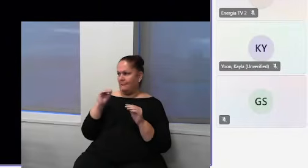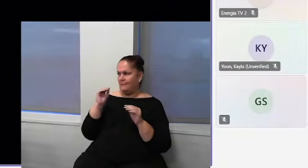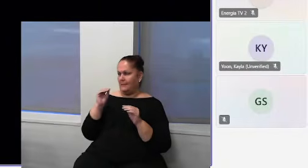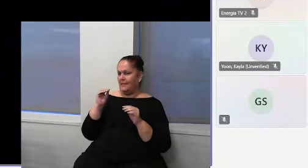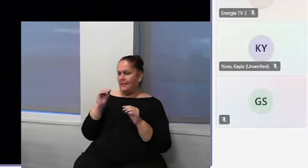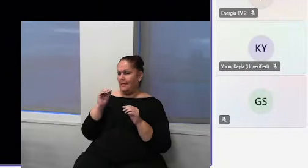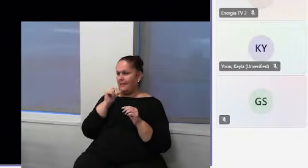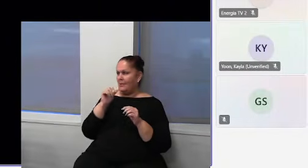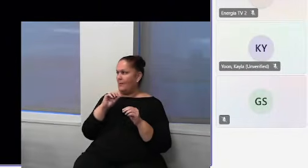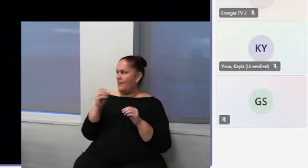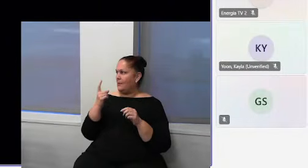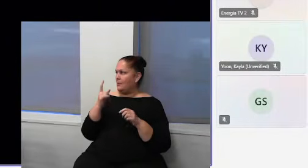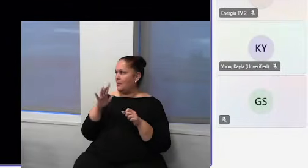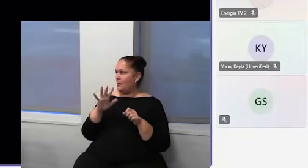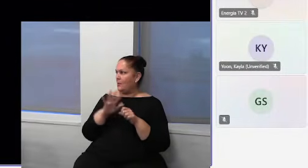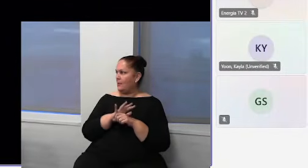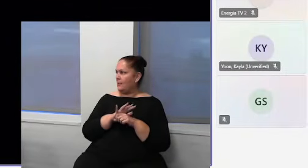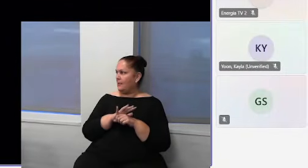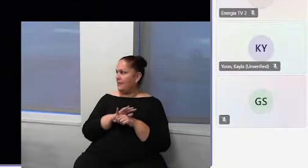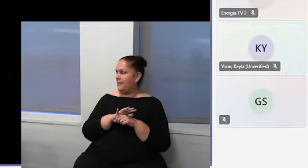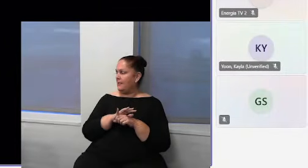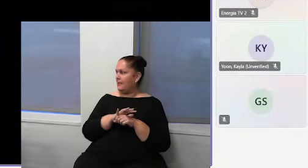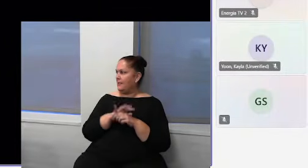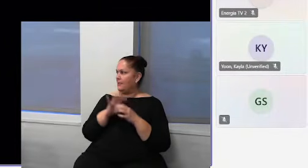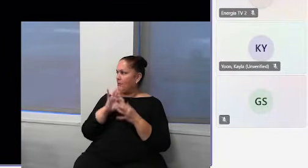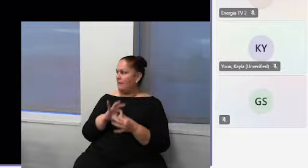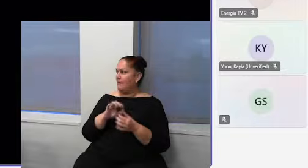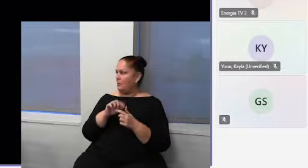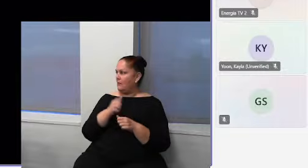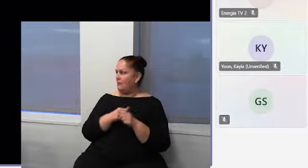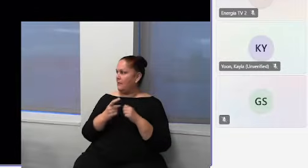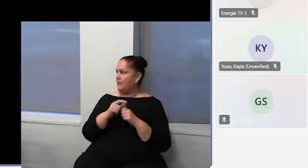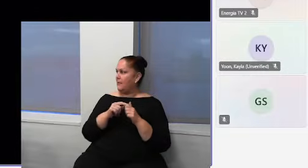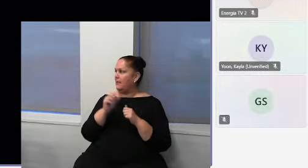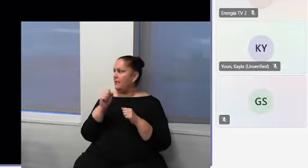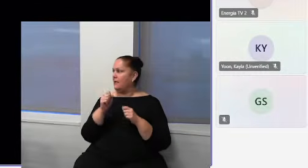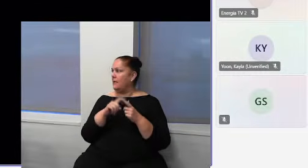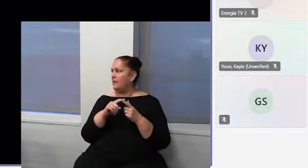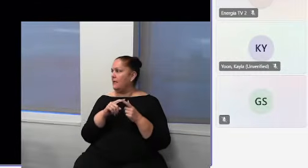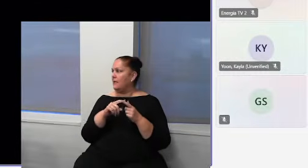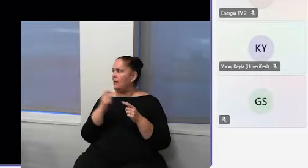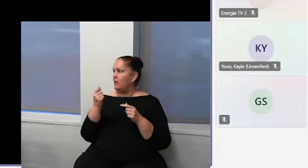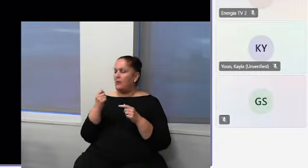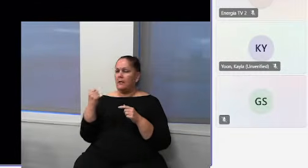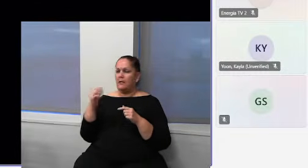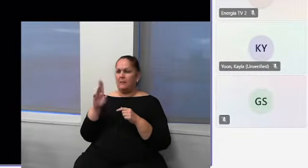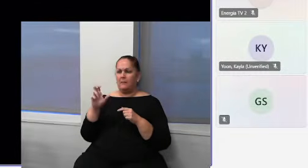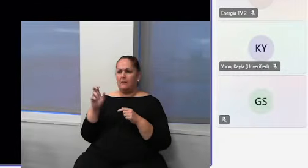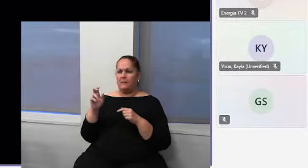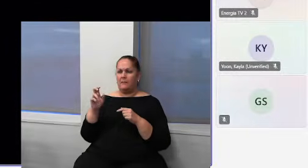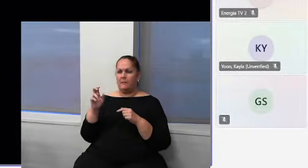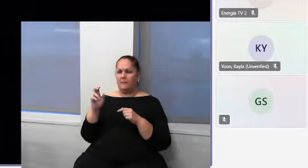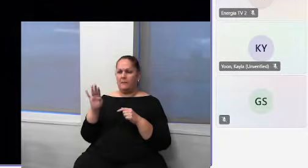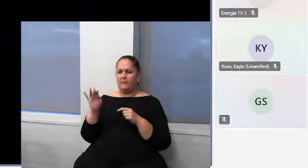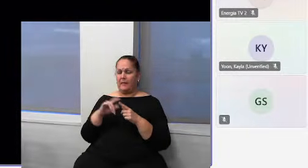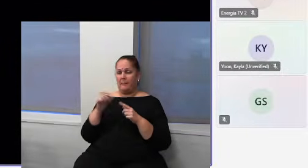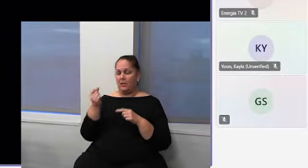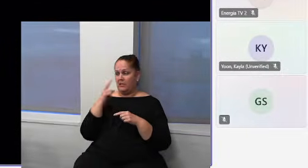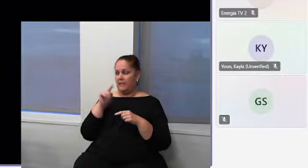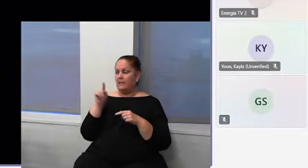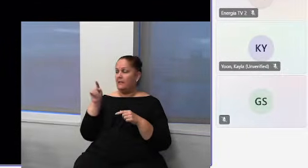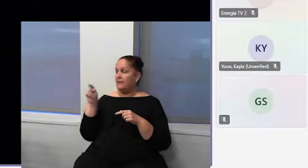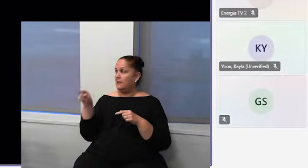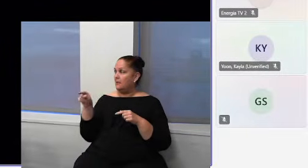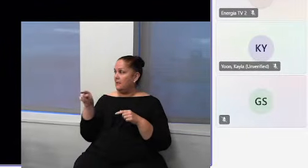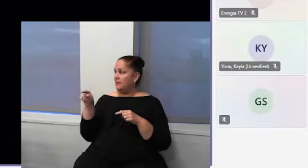was nobody who had been completely irrelevant to everybody. Yes, one of my colleagues was managing that list,